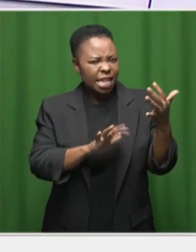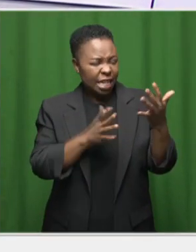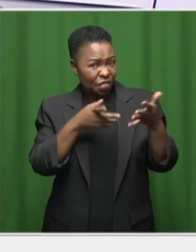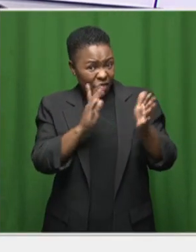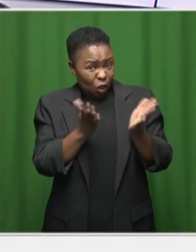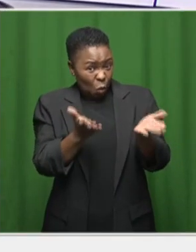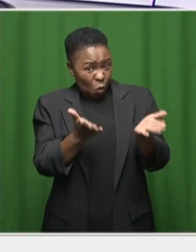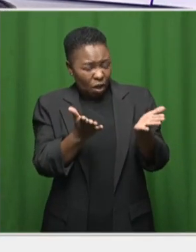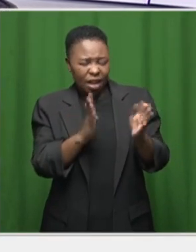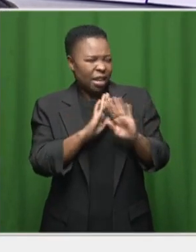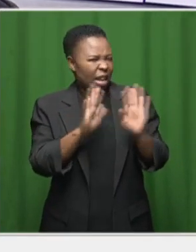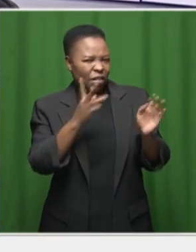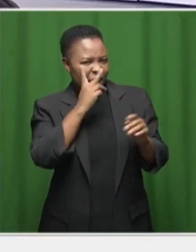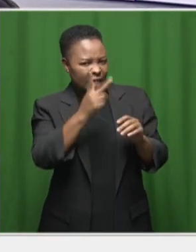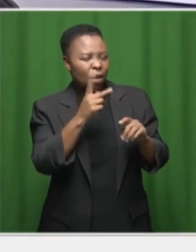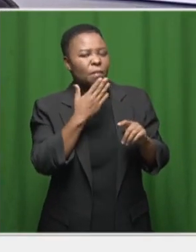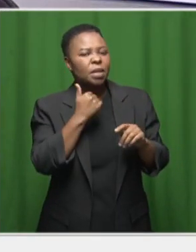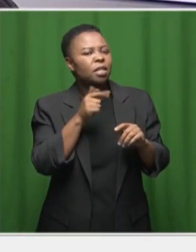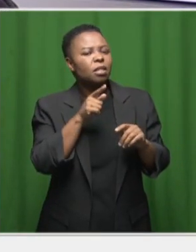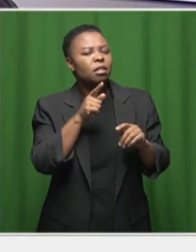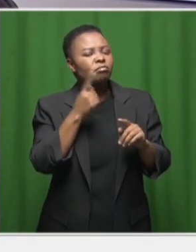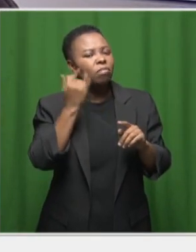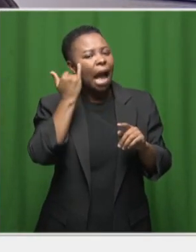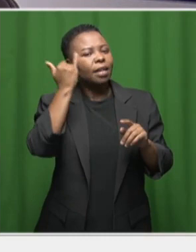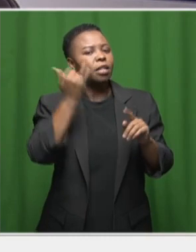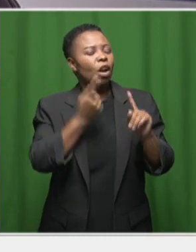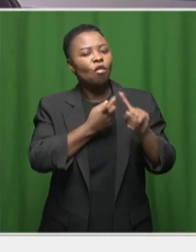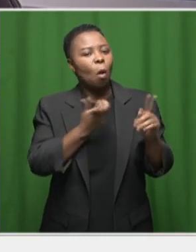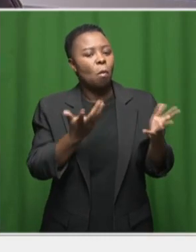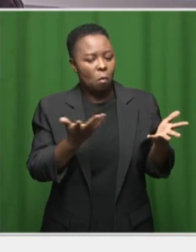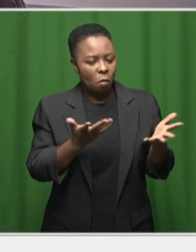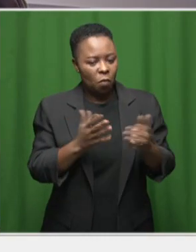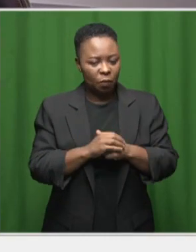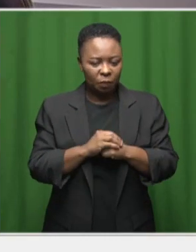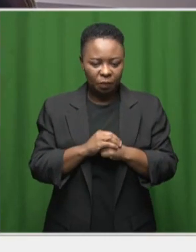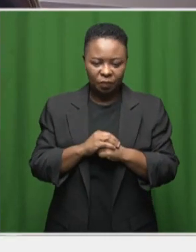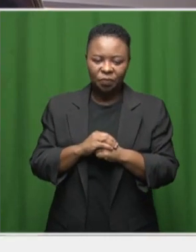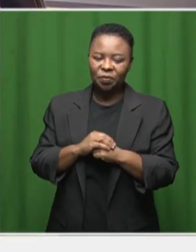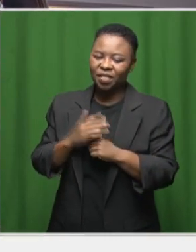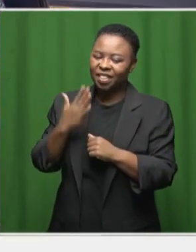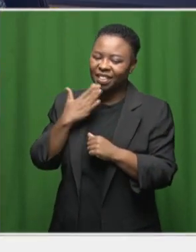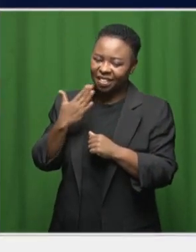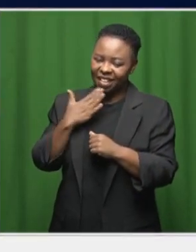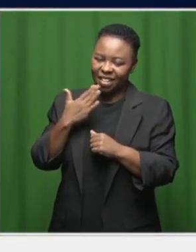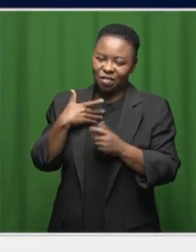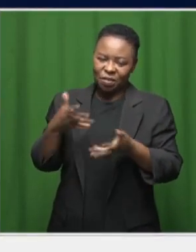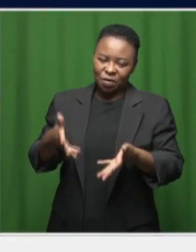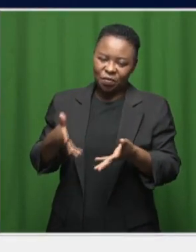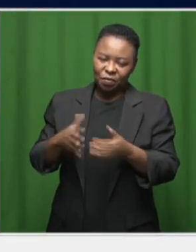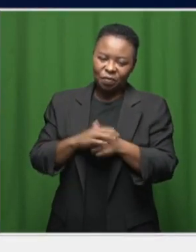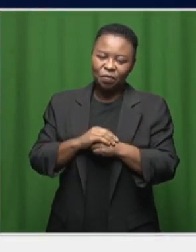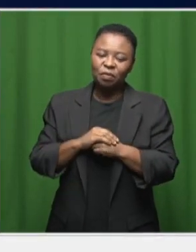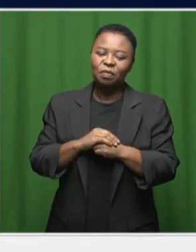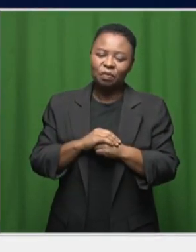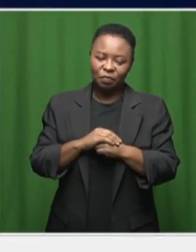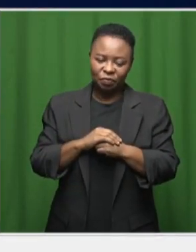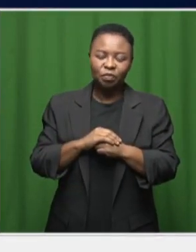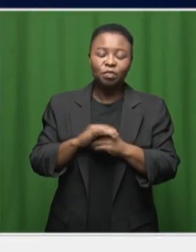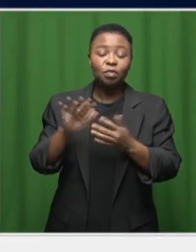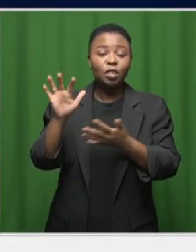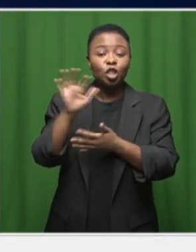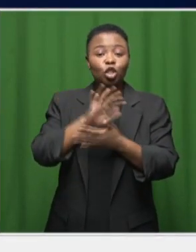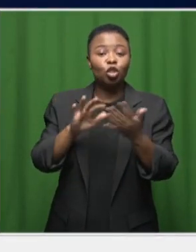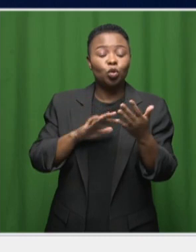way. Tell us a little bit about what inspired this. Okay, thanks for having me. So where the story